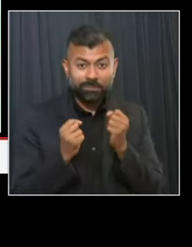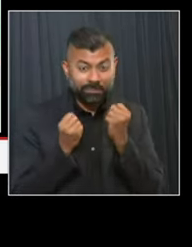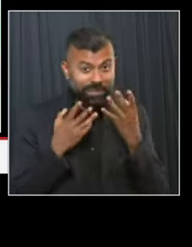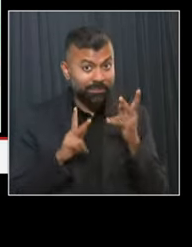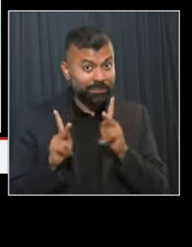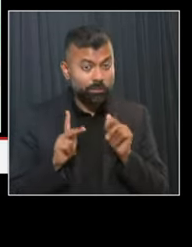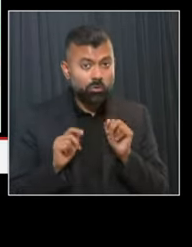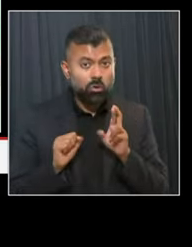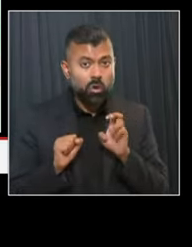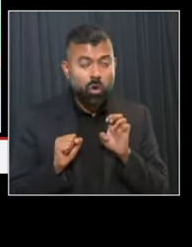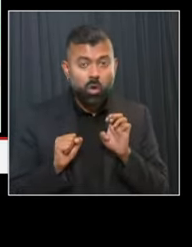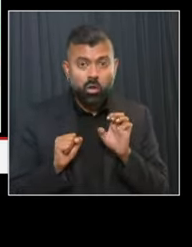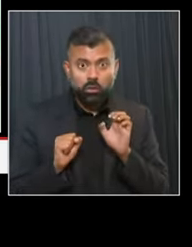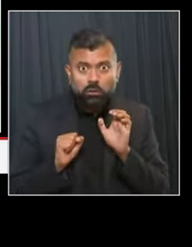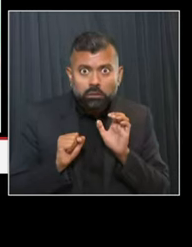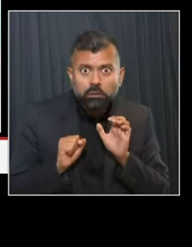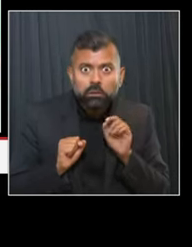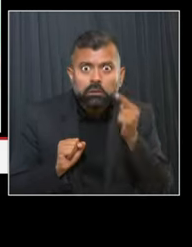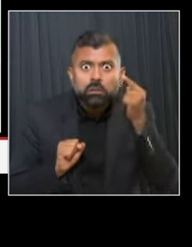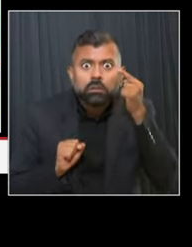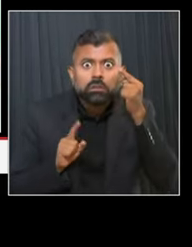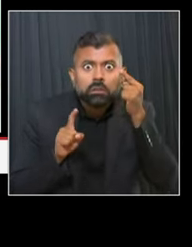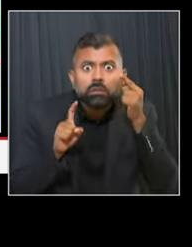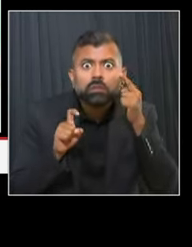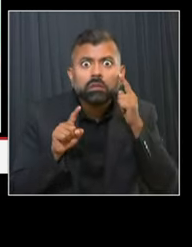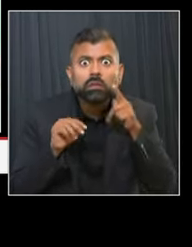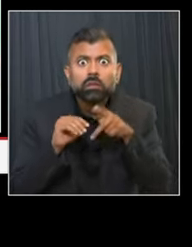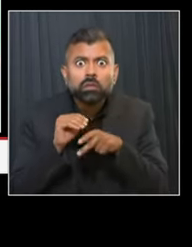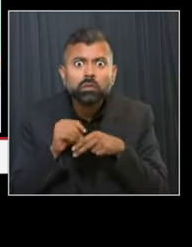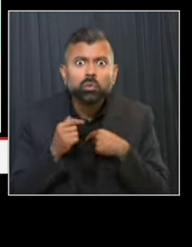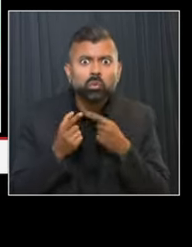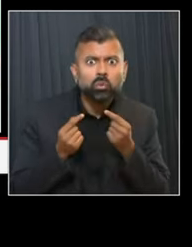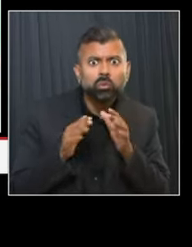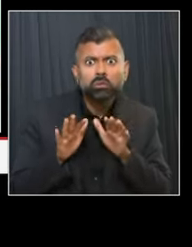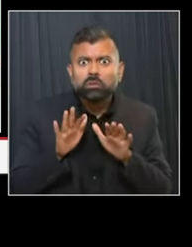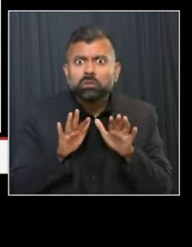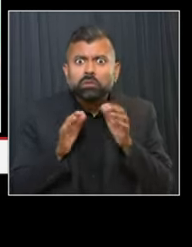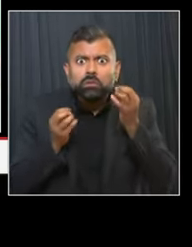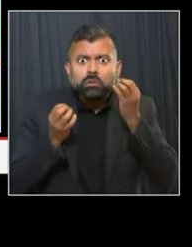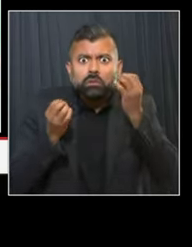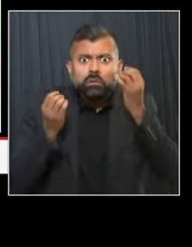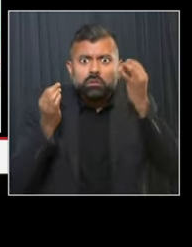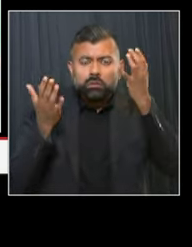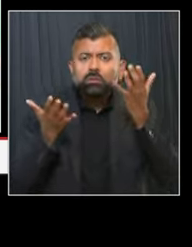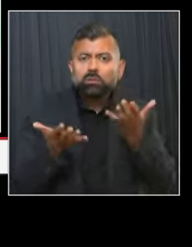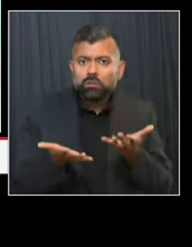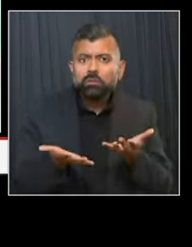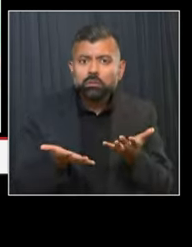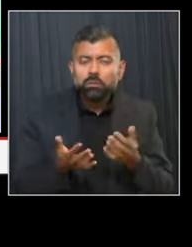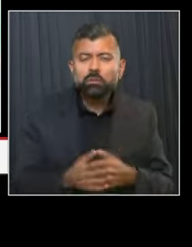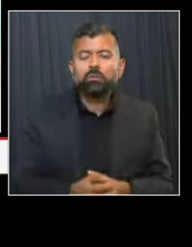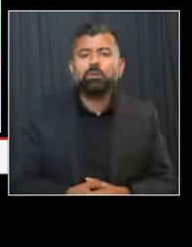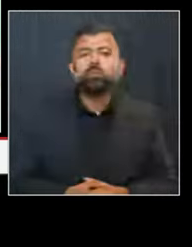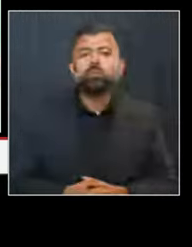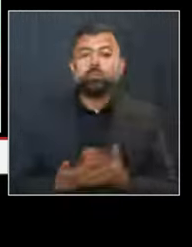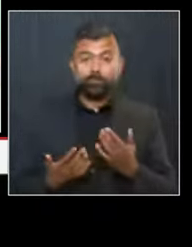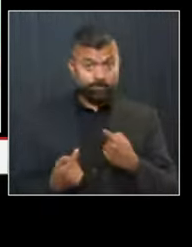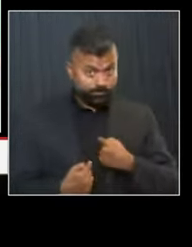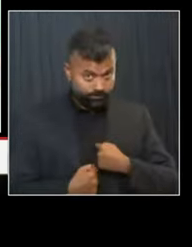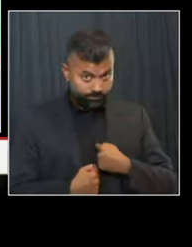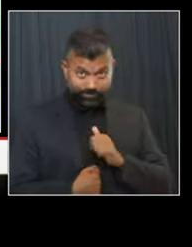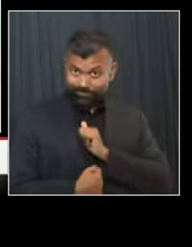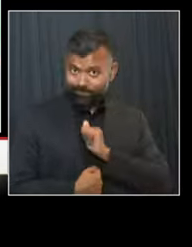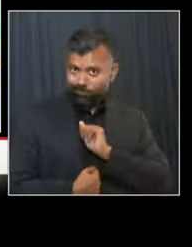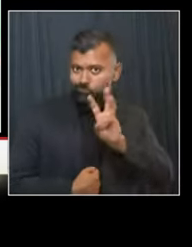to staffing, materials, et cetera. I did want to ask a very specific Ward 5 question. It seems like there's a plan